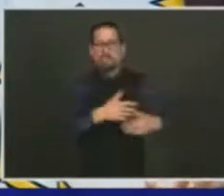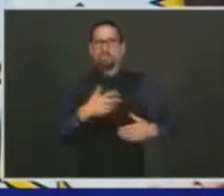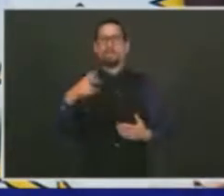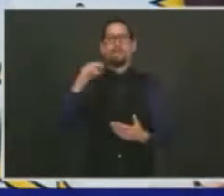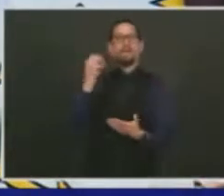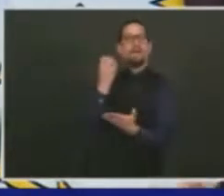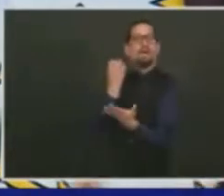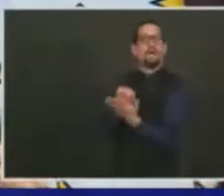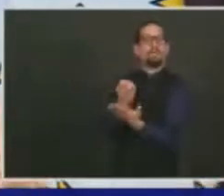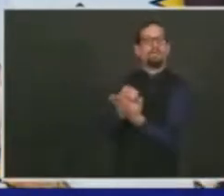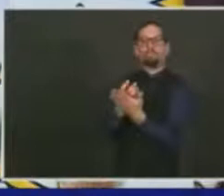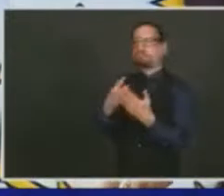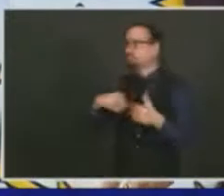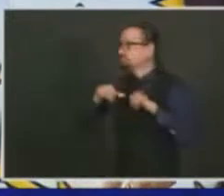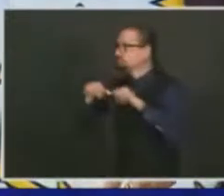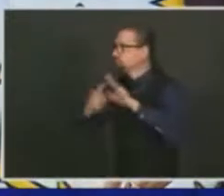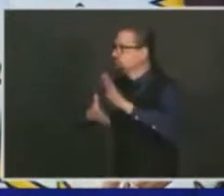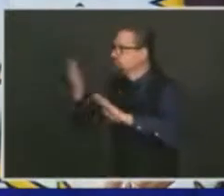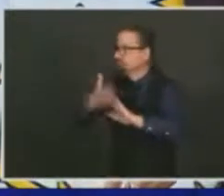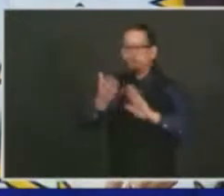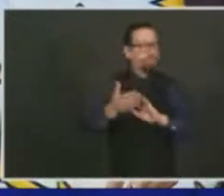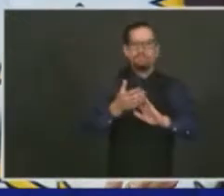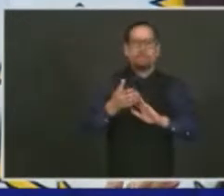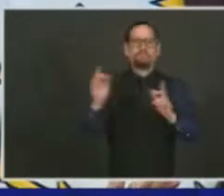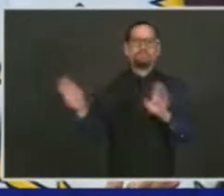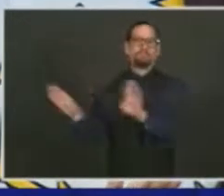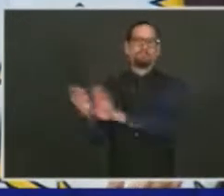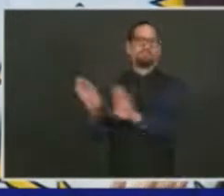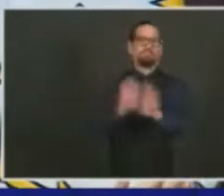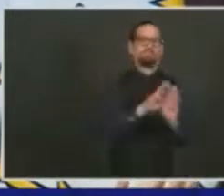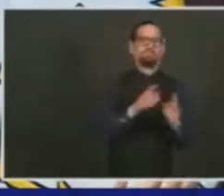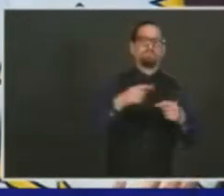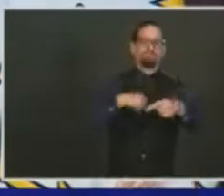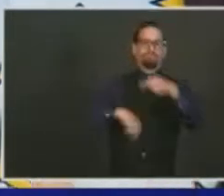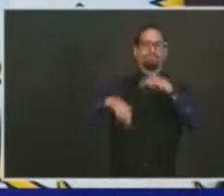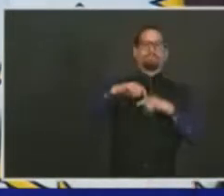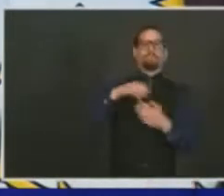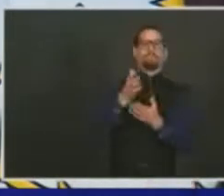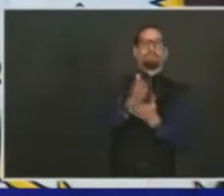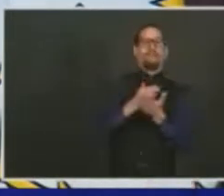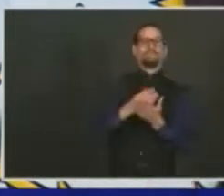maybe even more. We'll all be asked again to put our lives and our businesses on hold.